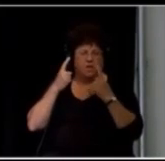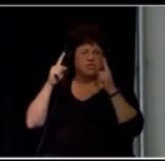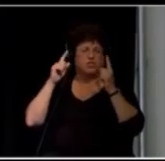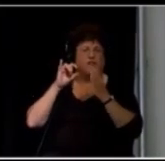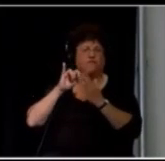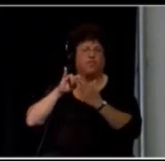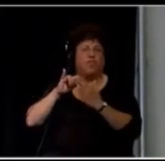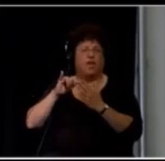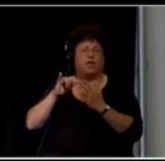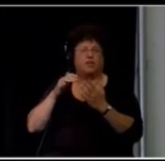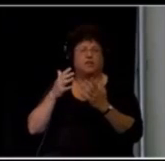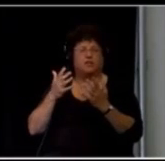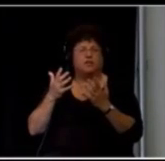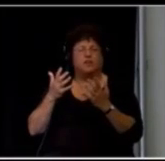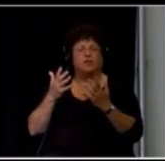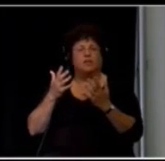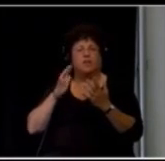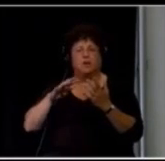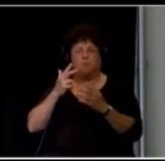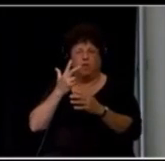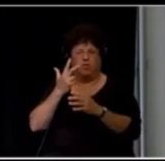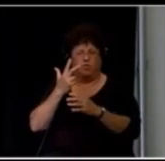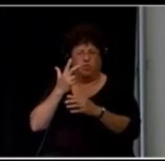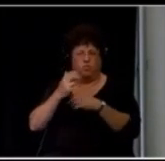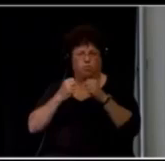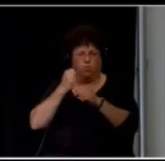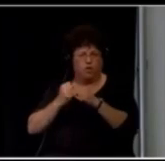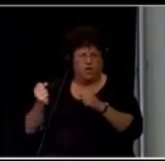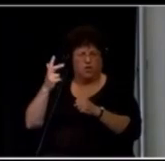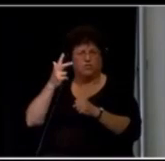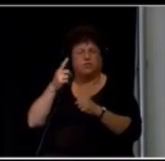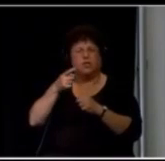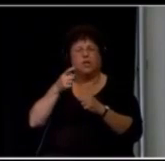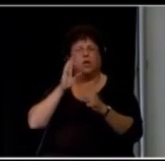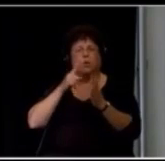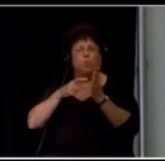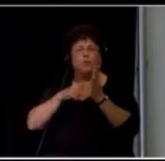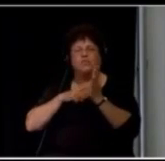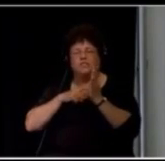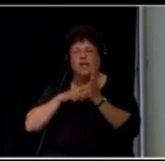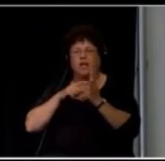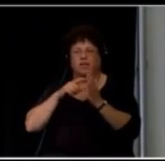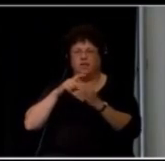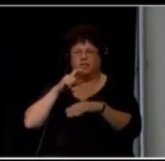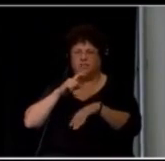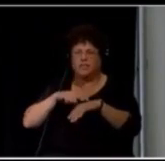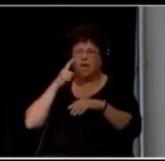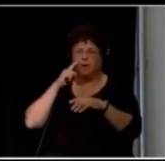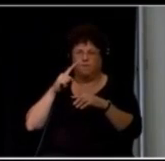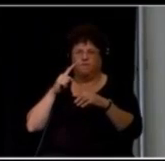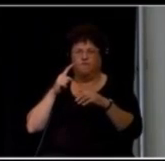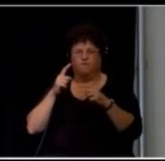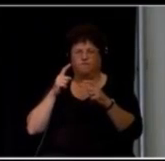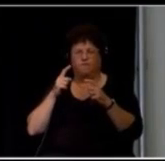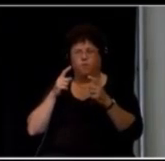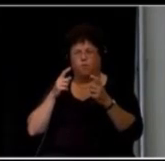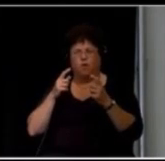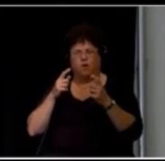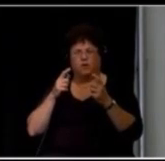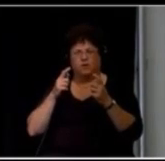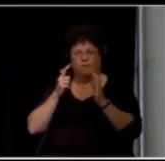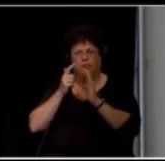achieve that in about 3 years. Now, it will take some period of time after that for regulators to